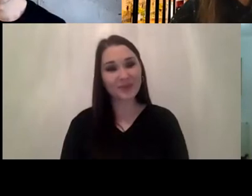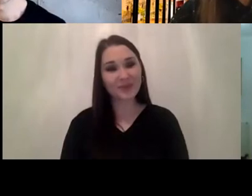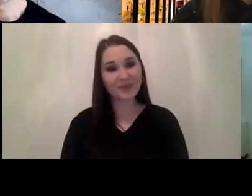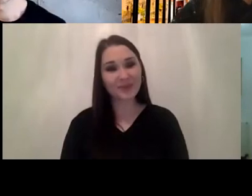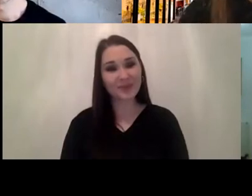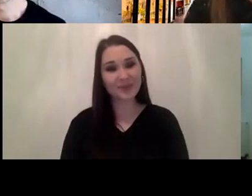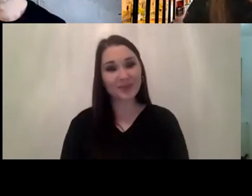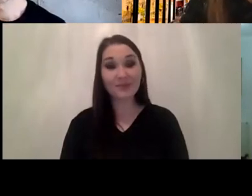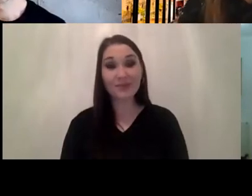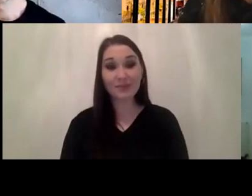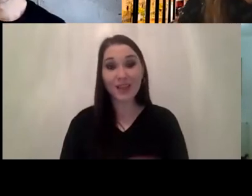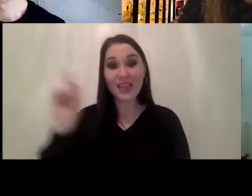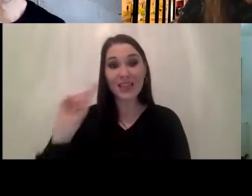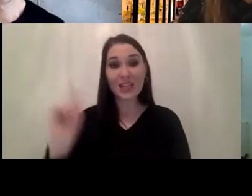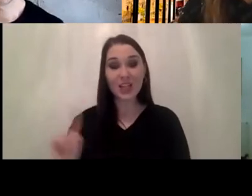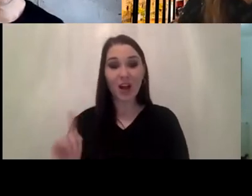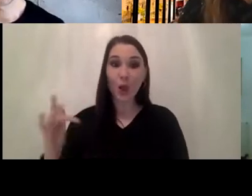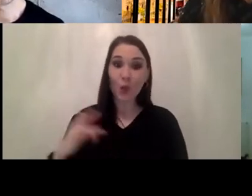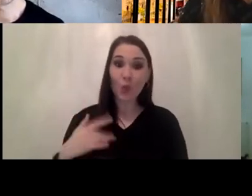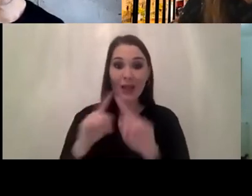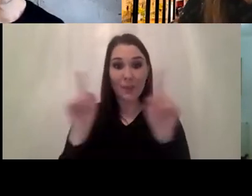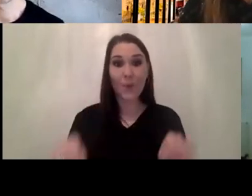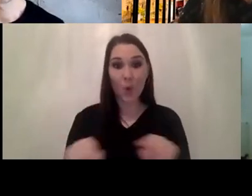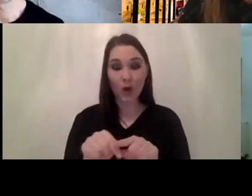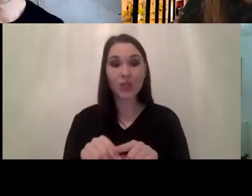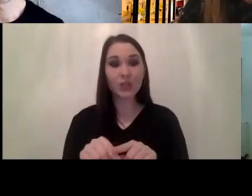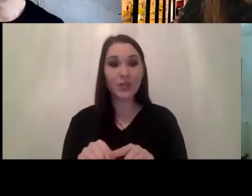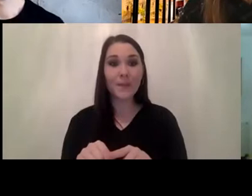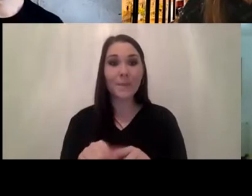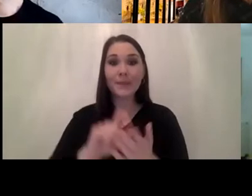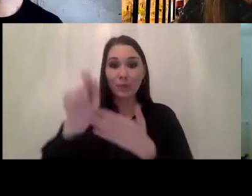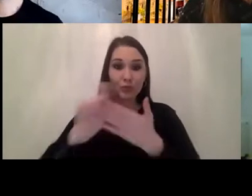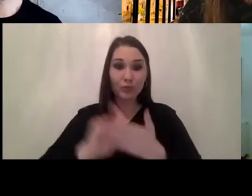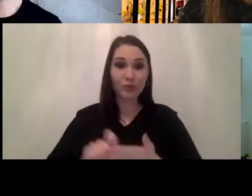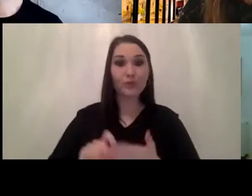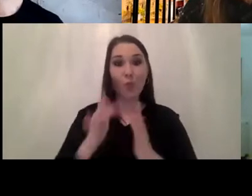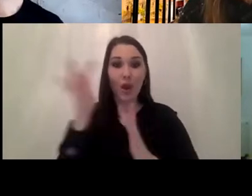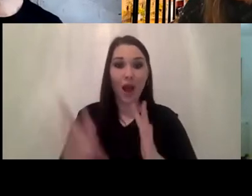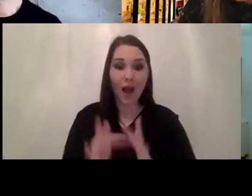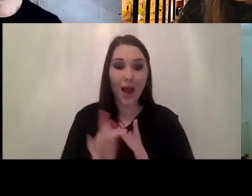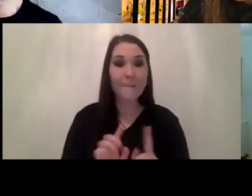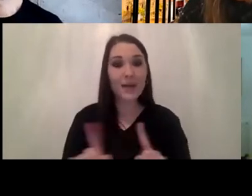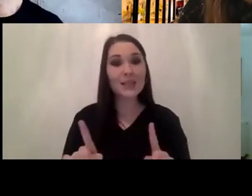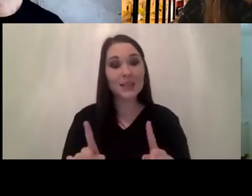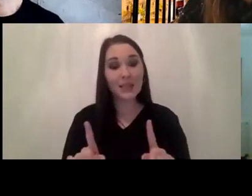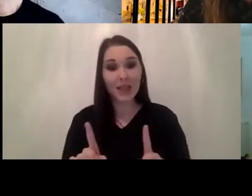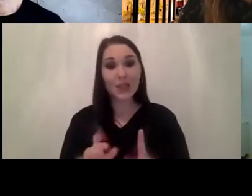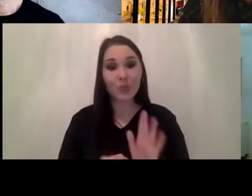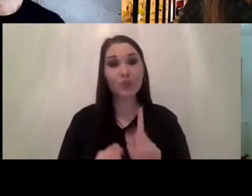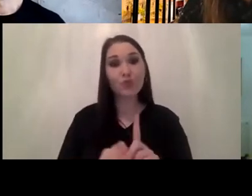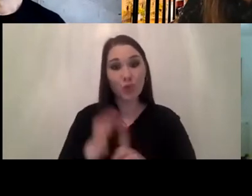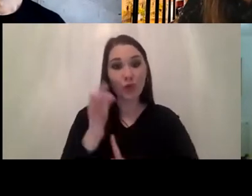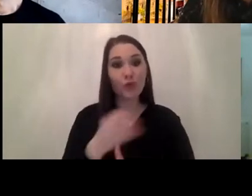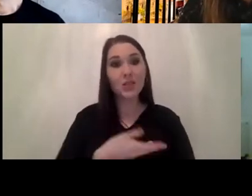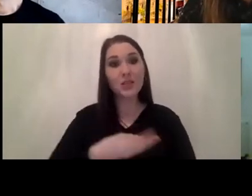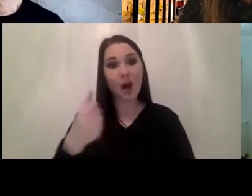the kind of the digital whiteboarding, but in some ways it's kind of improved some of our processes, because I guess